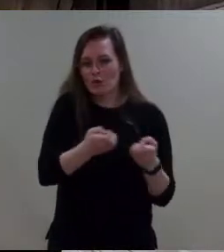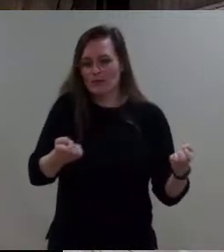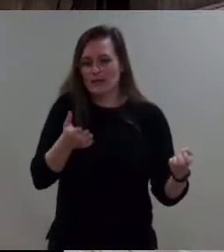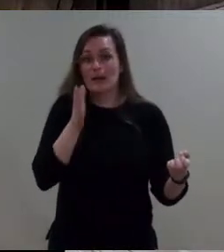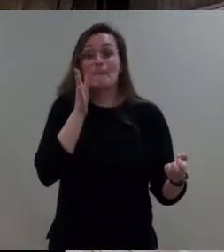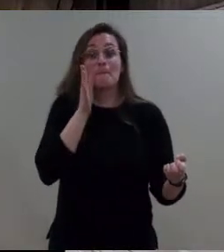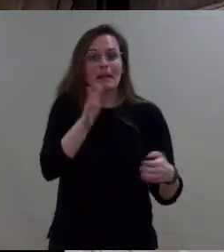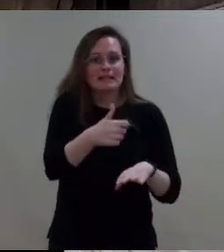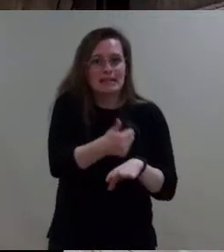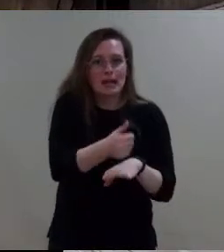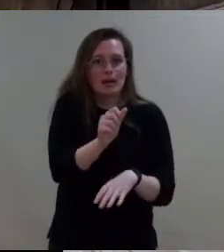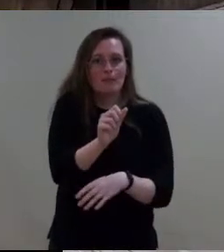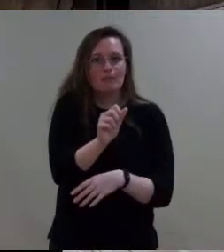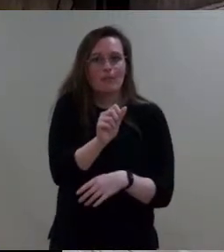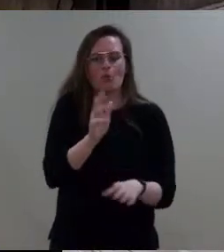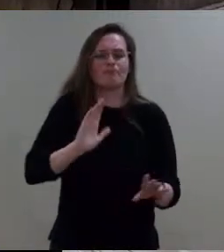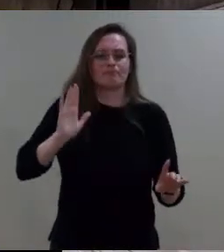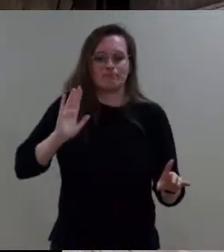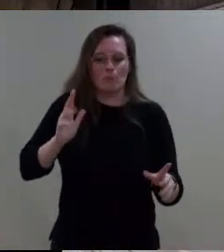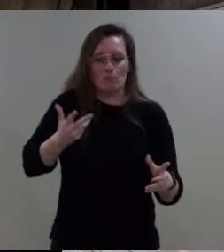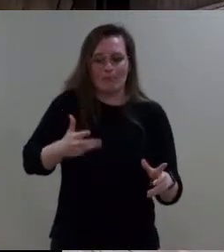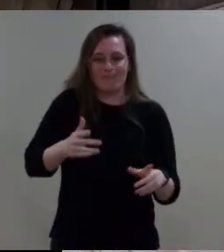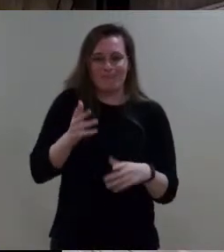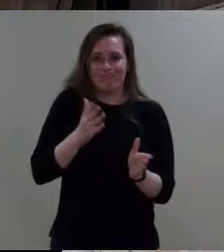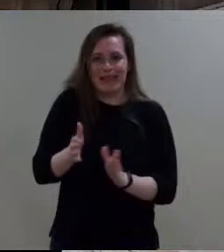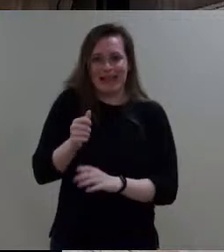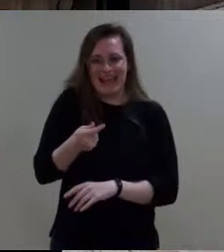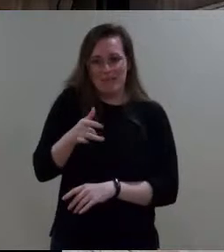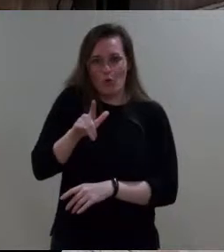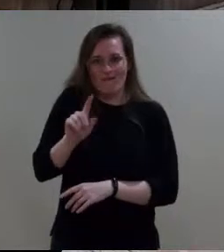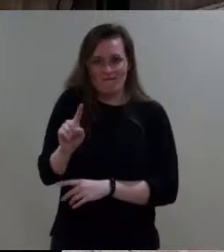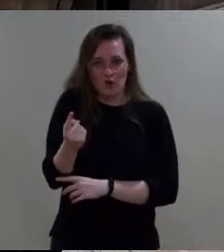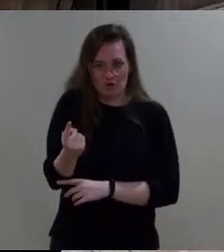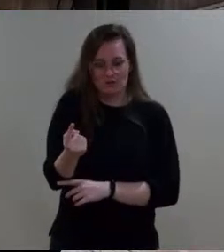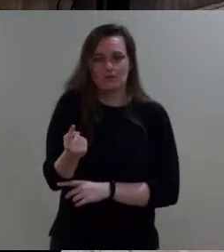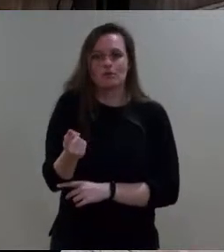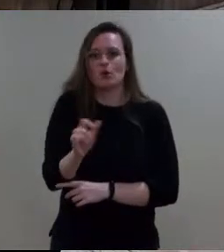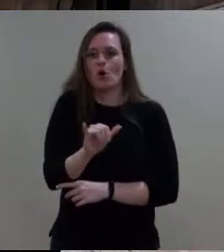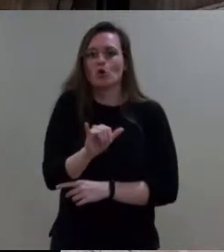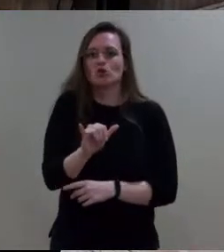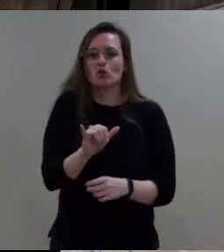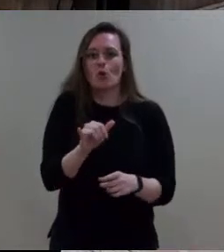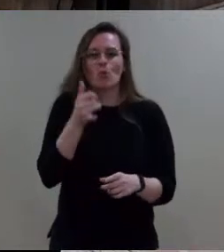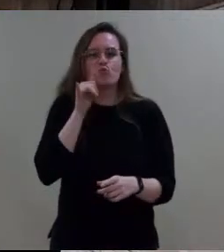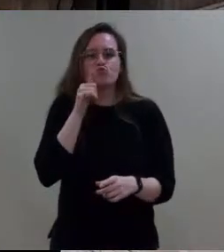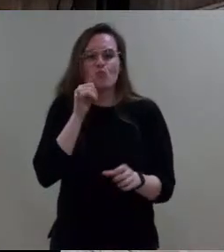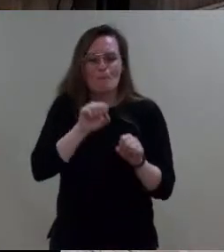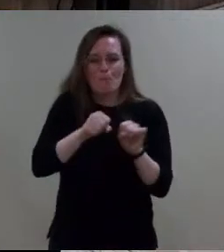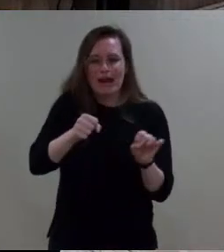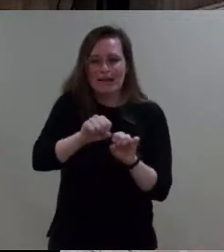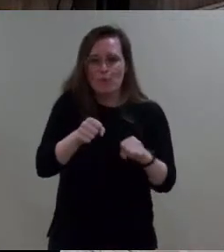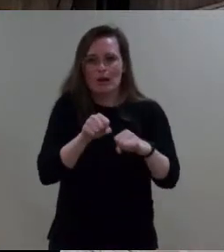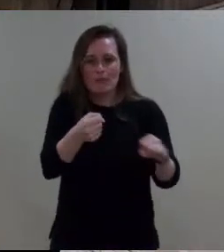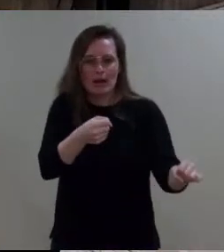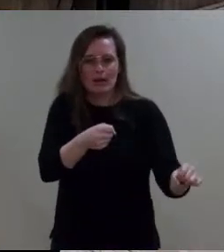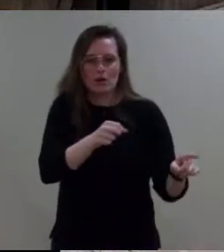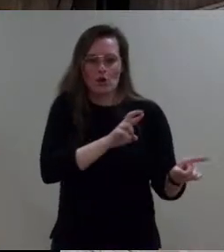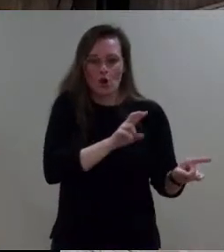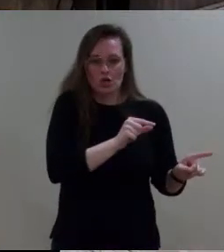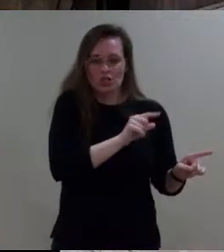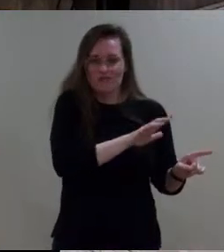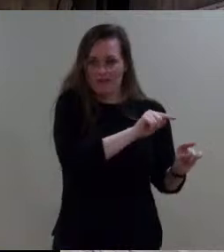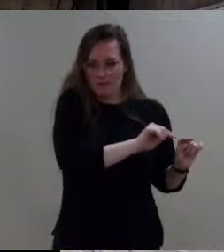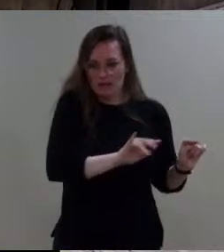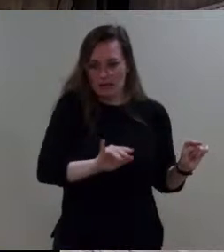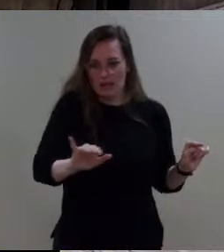1st, and there was a report on the force main breaks from Eves Hollow, RG5 to Eves Hollow, and